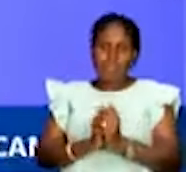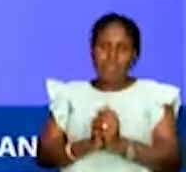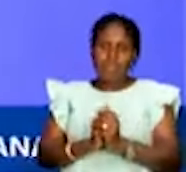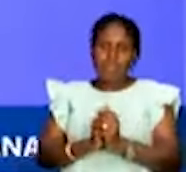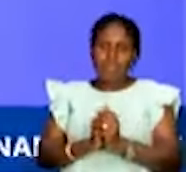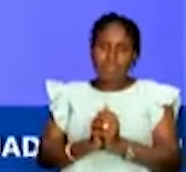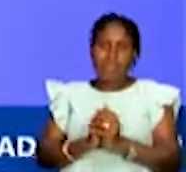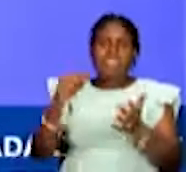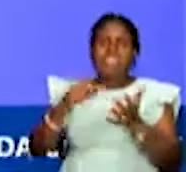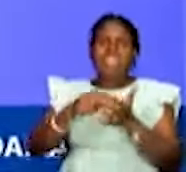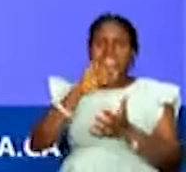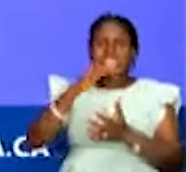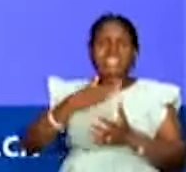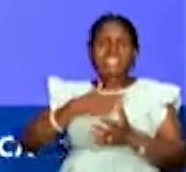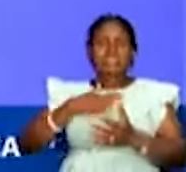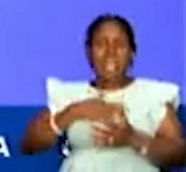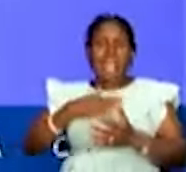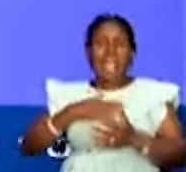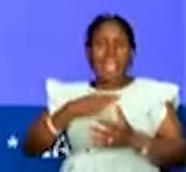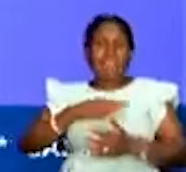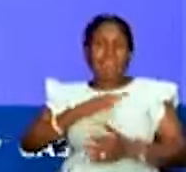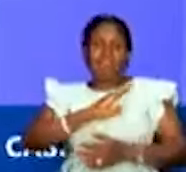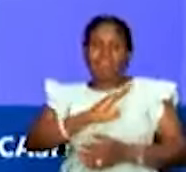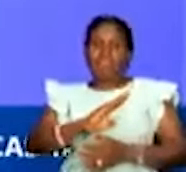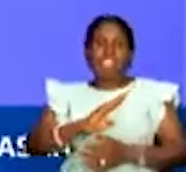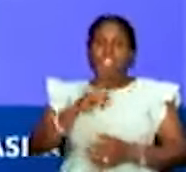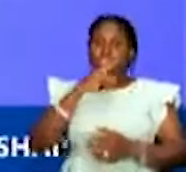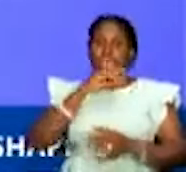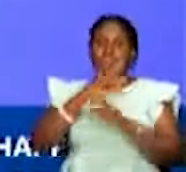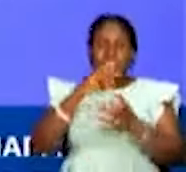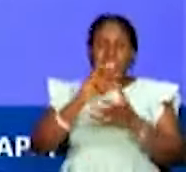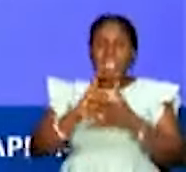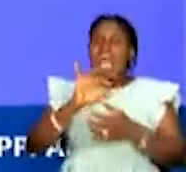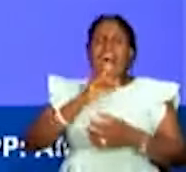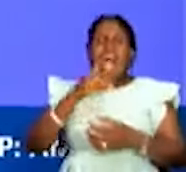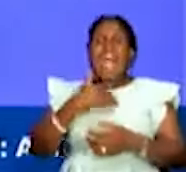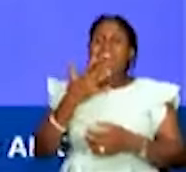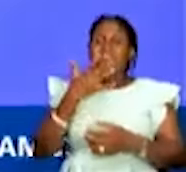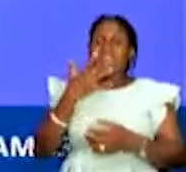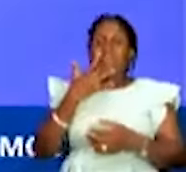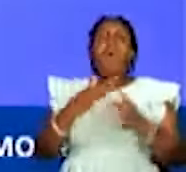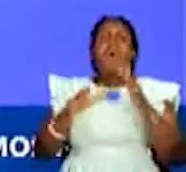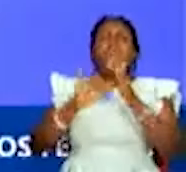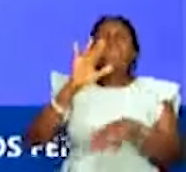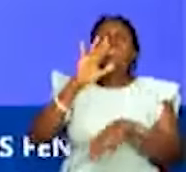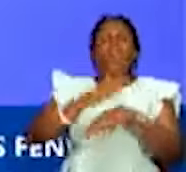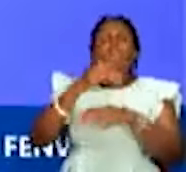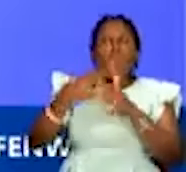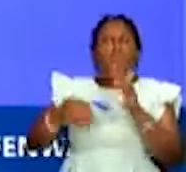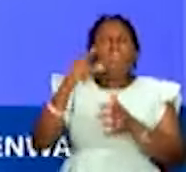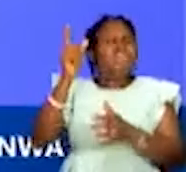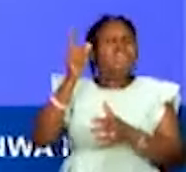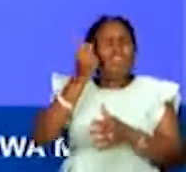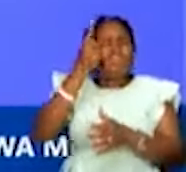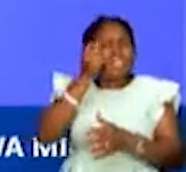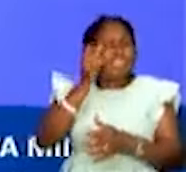This is my conviction. So you don't just say, I have favor. Based on what understanding? The hearing of